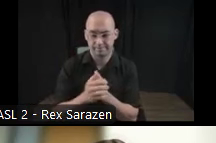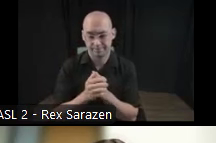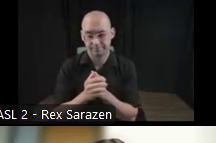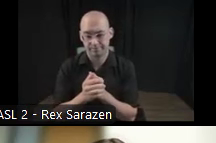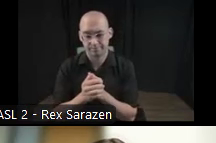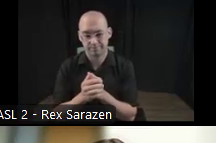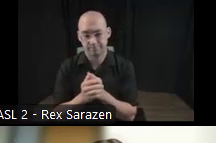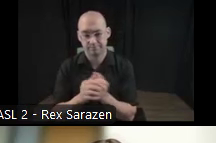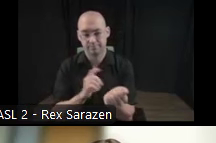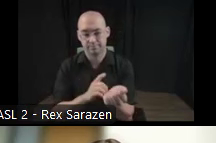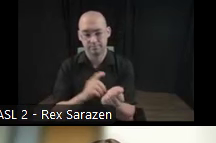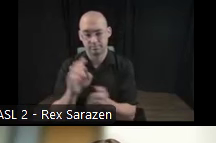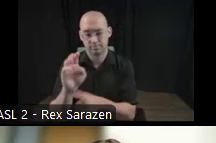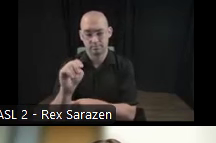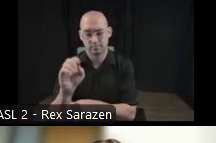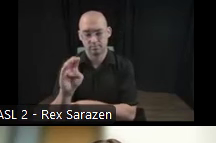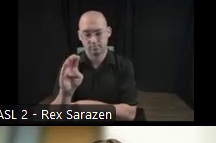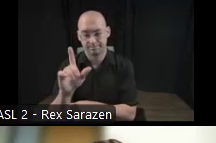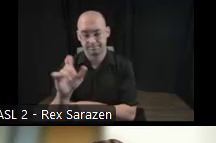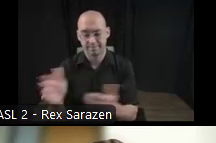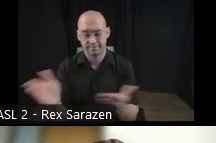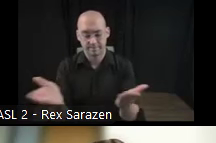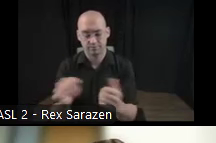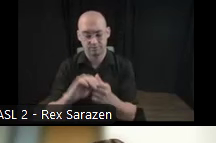Dr. Mobley. Here remotely.